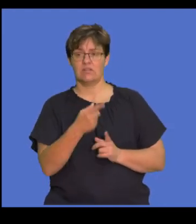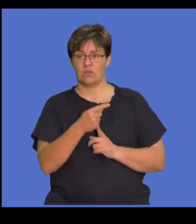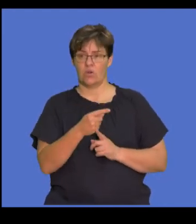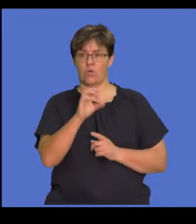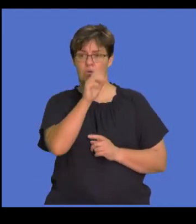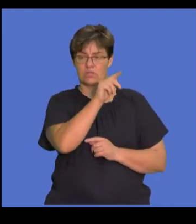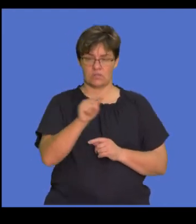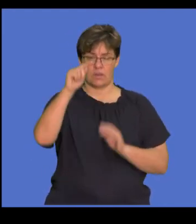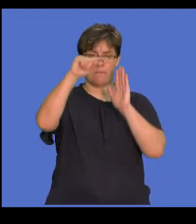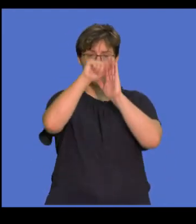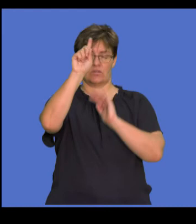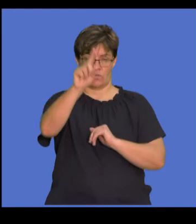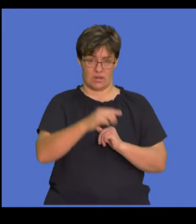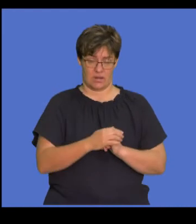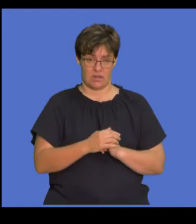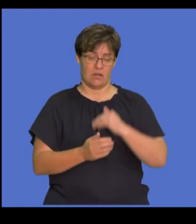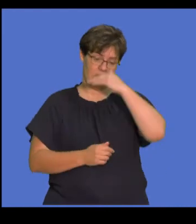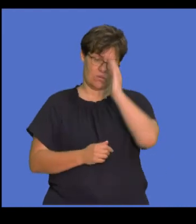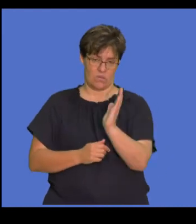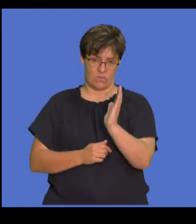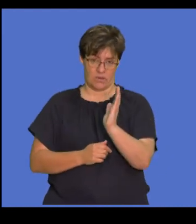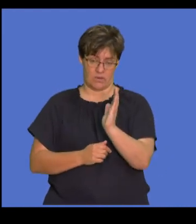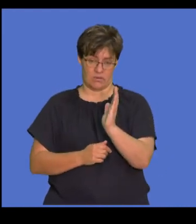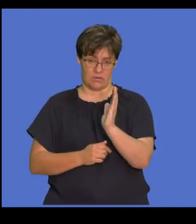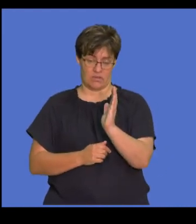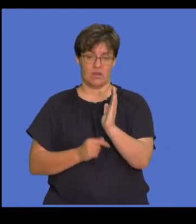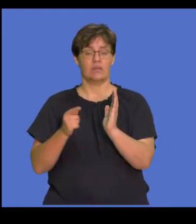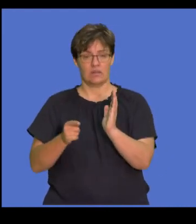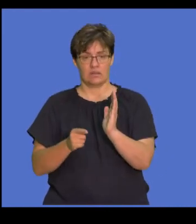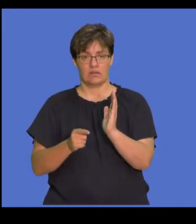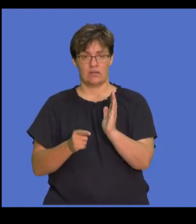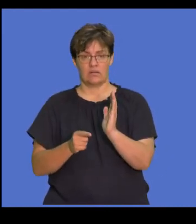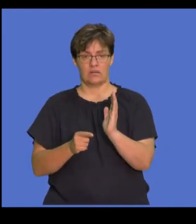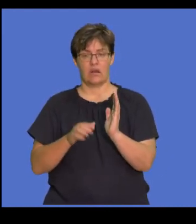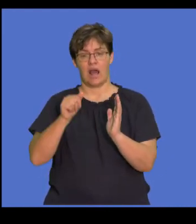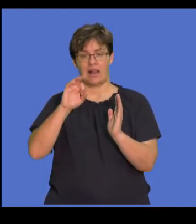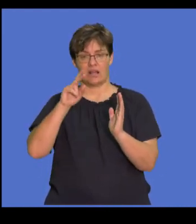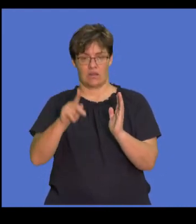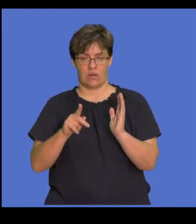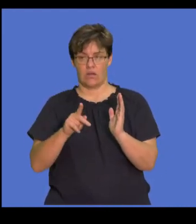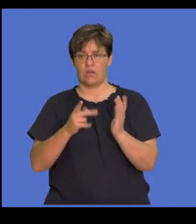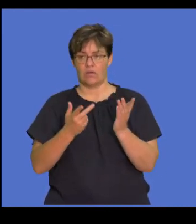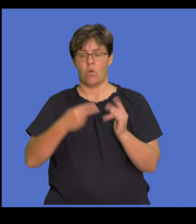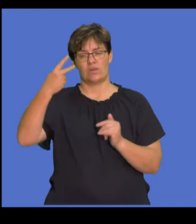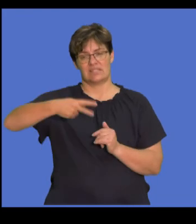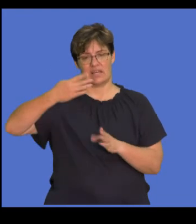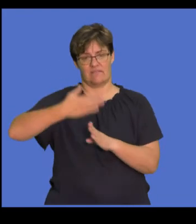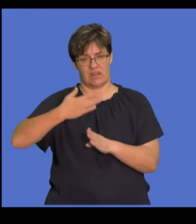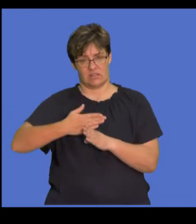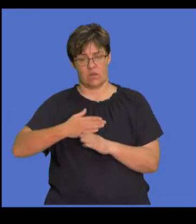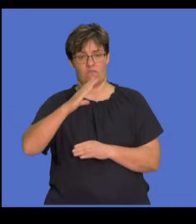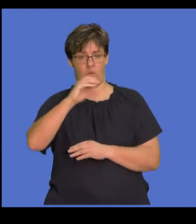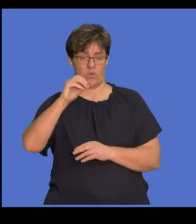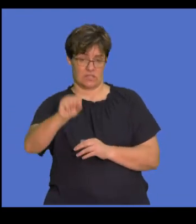will give me cos to the exponent of -1. It opens the bracket. We call this the arc cos, right? Or